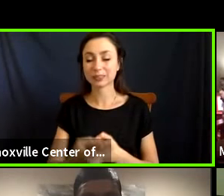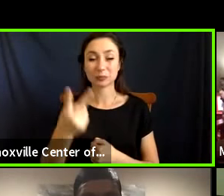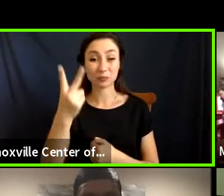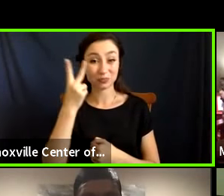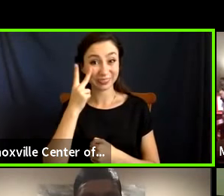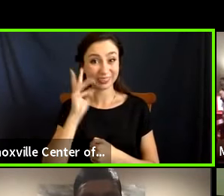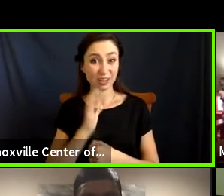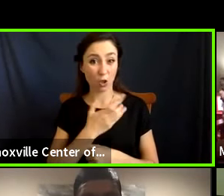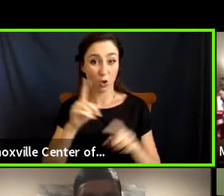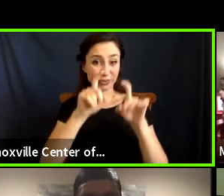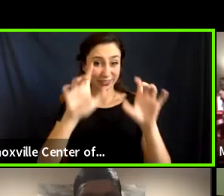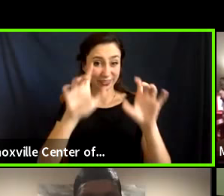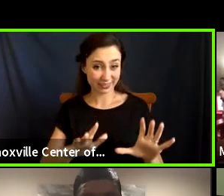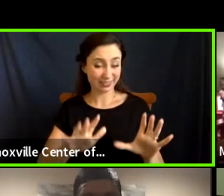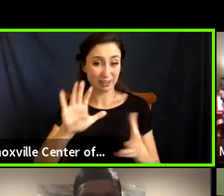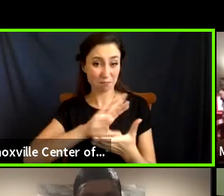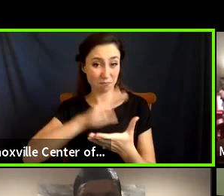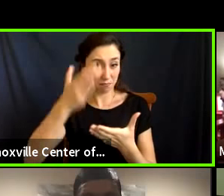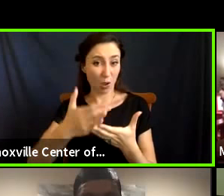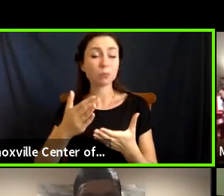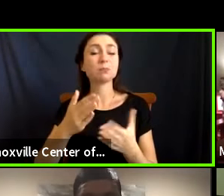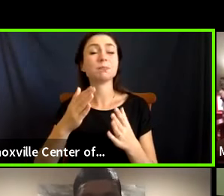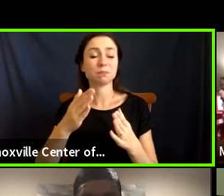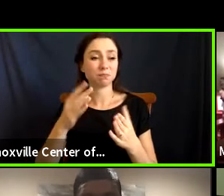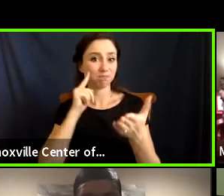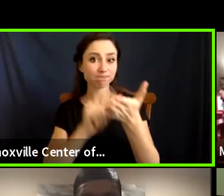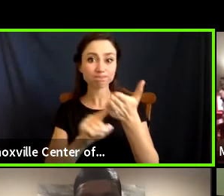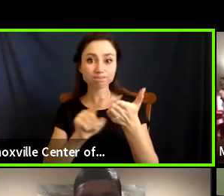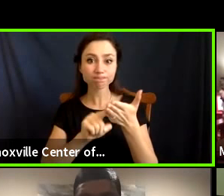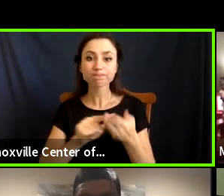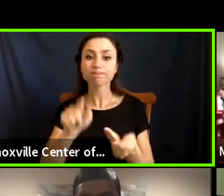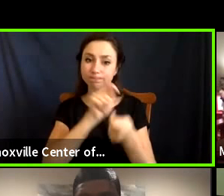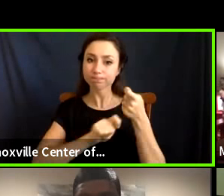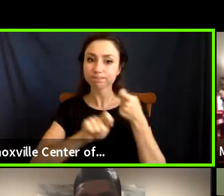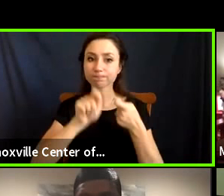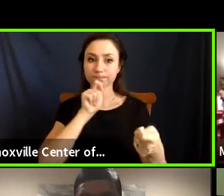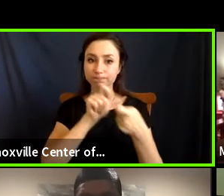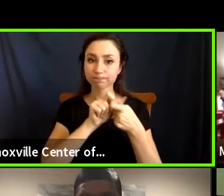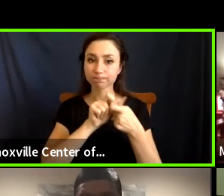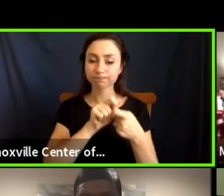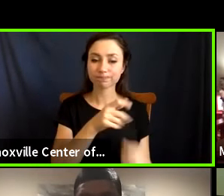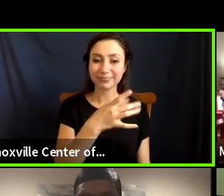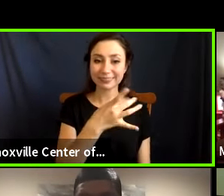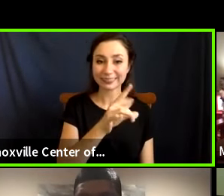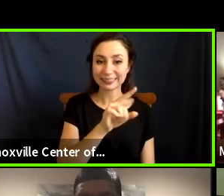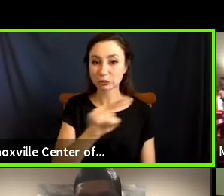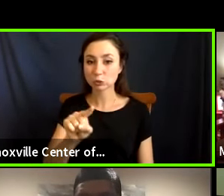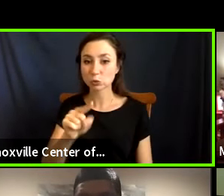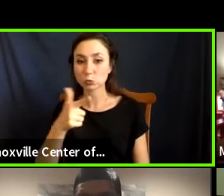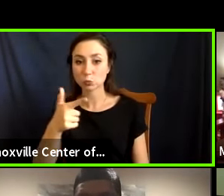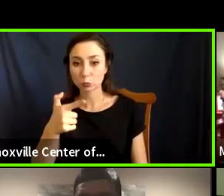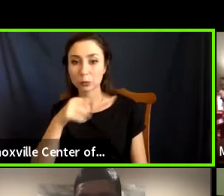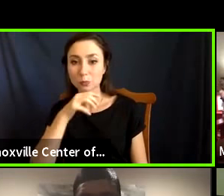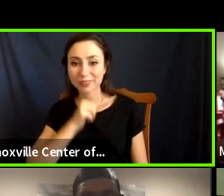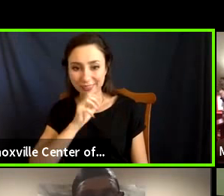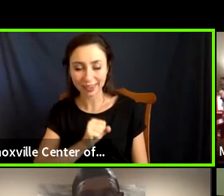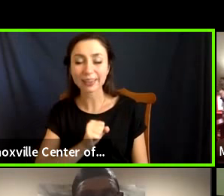testing volume, we were tracking really very specifically an 18 to 21-year-old age group,